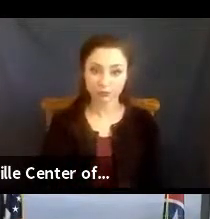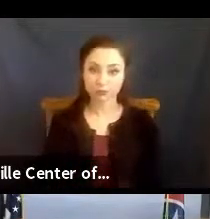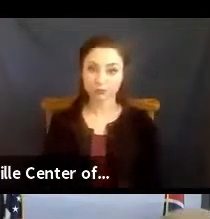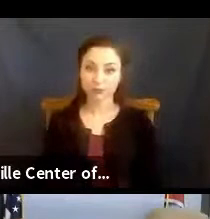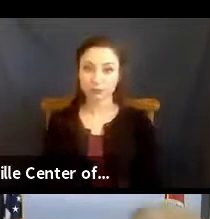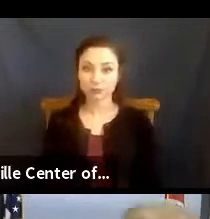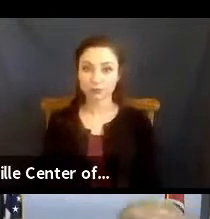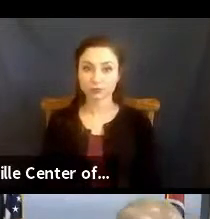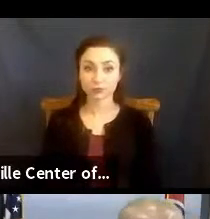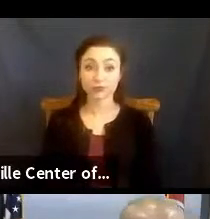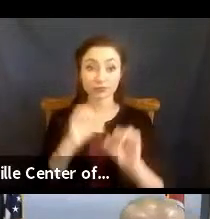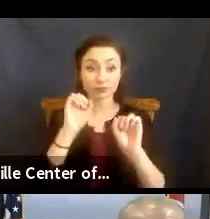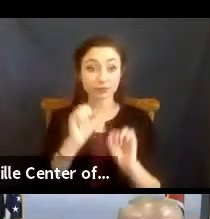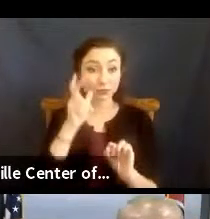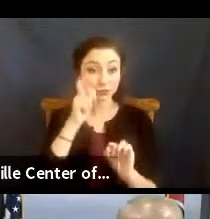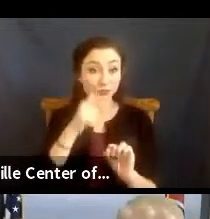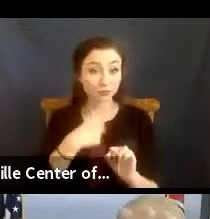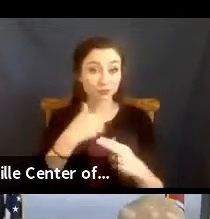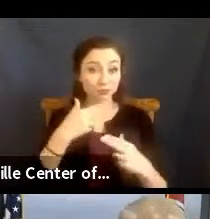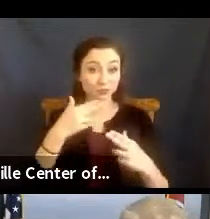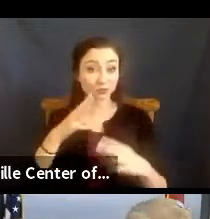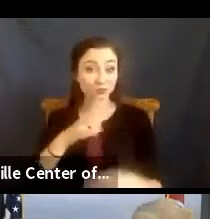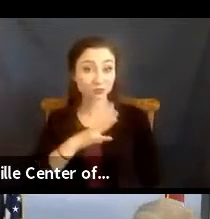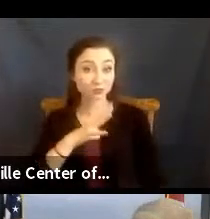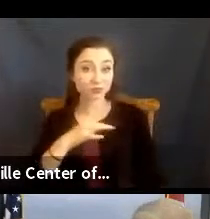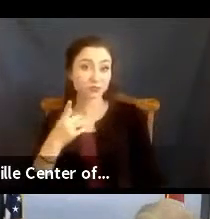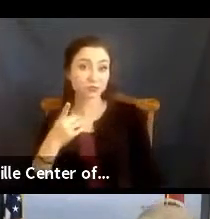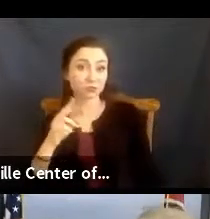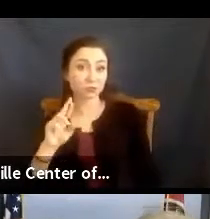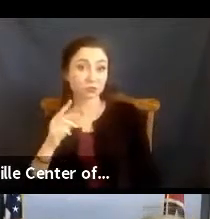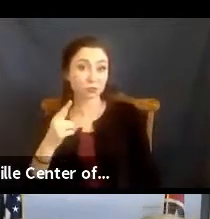Can everyone hear me okay?